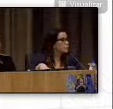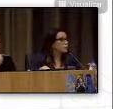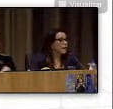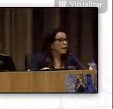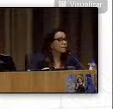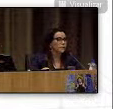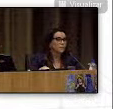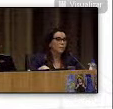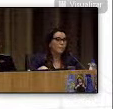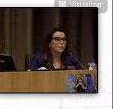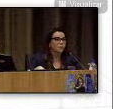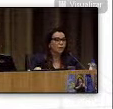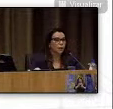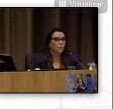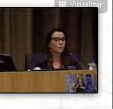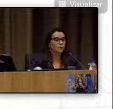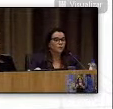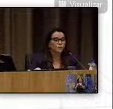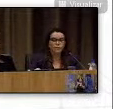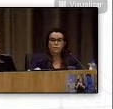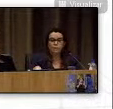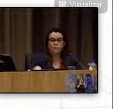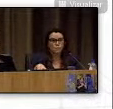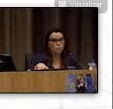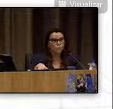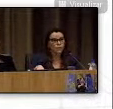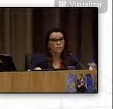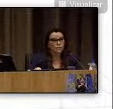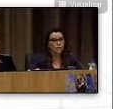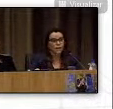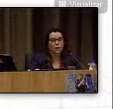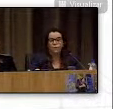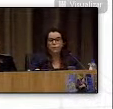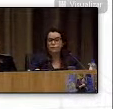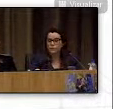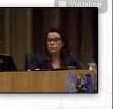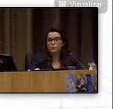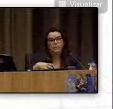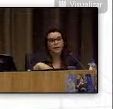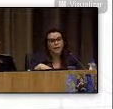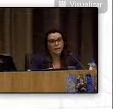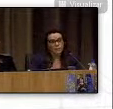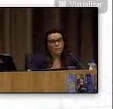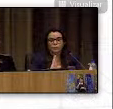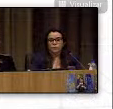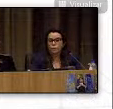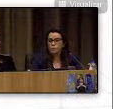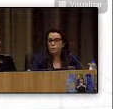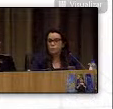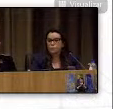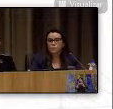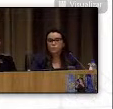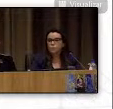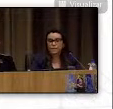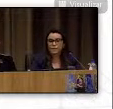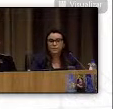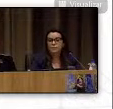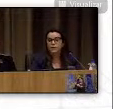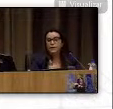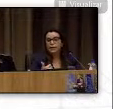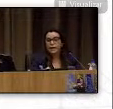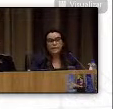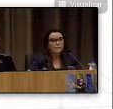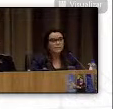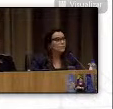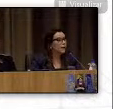and everything was structured again to COVID and also